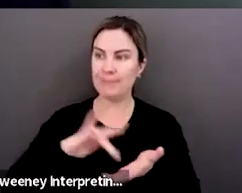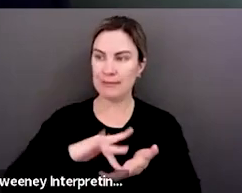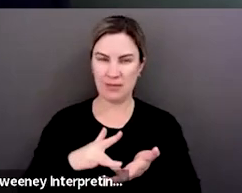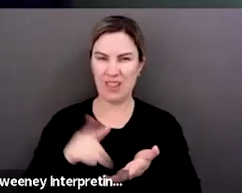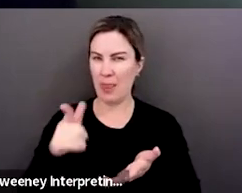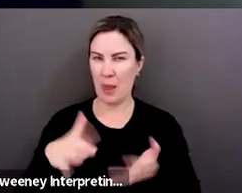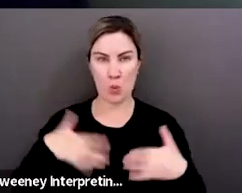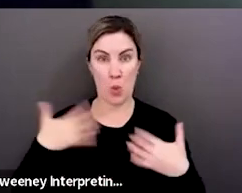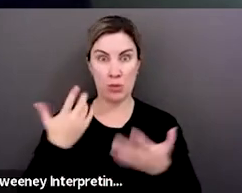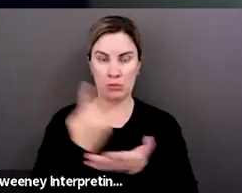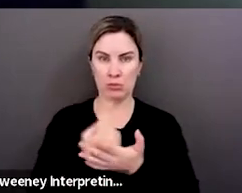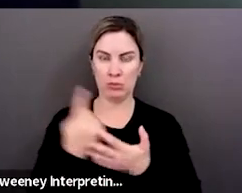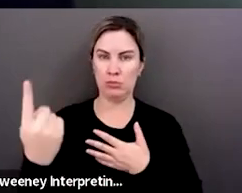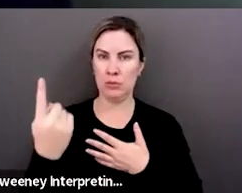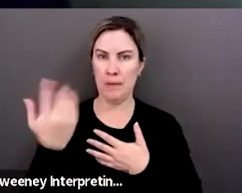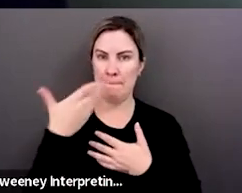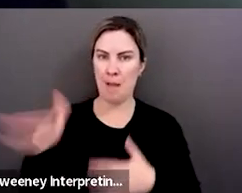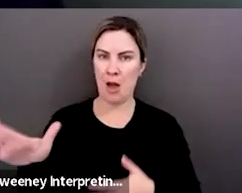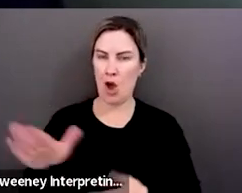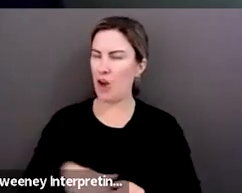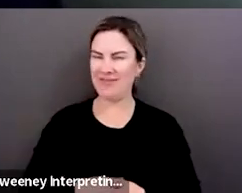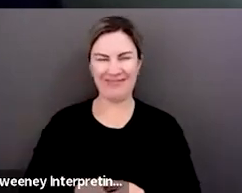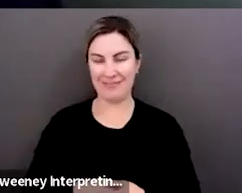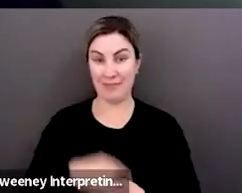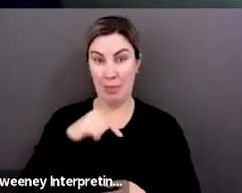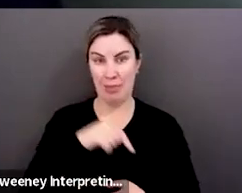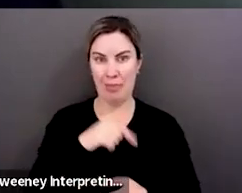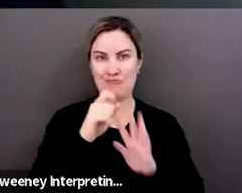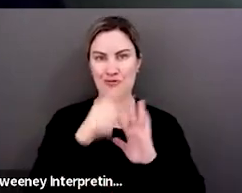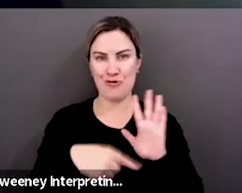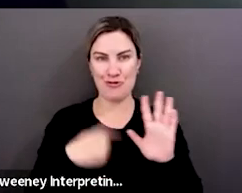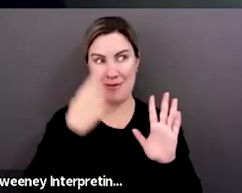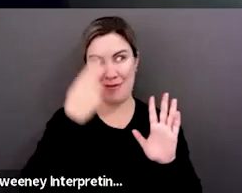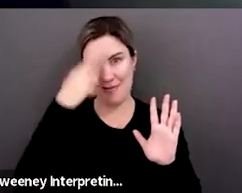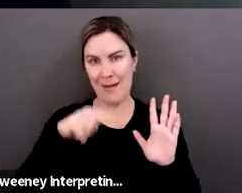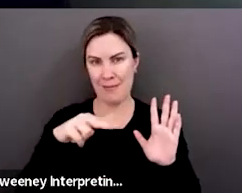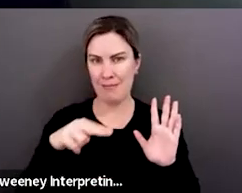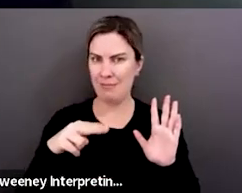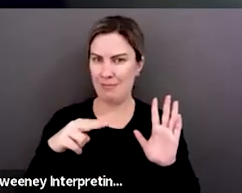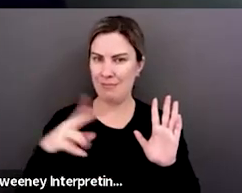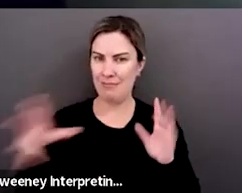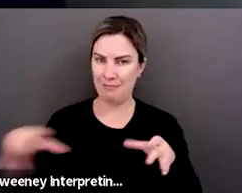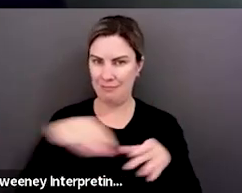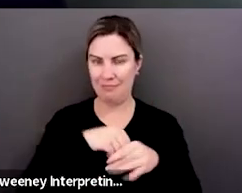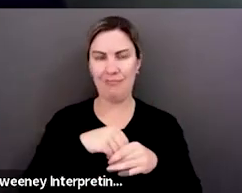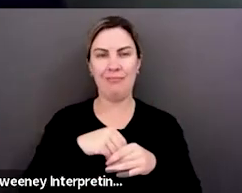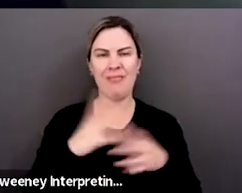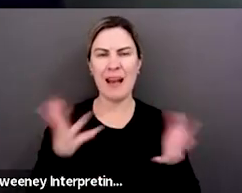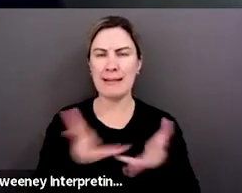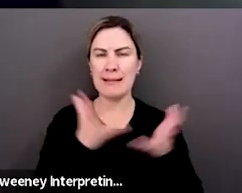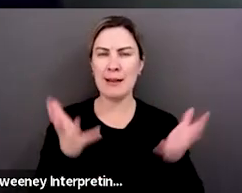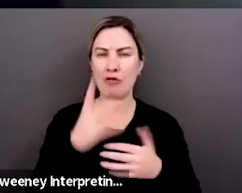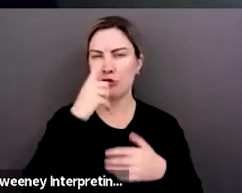this is leaving nobody behind project. So I encourage you know, people to ask,